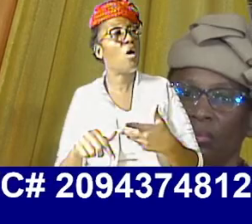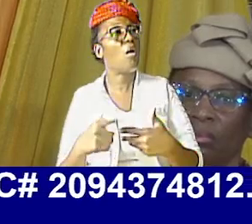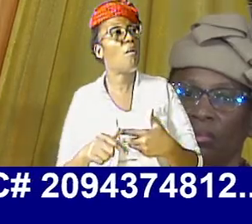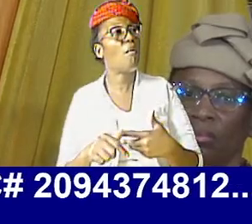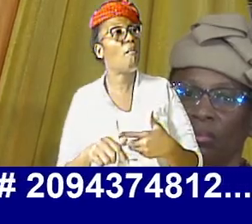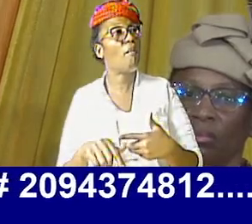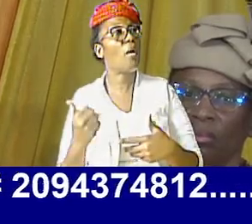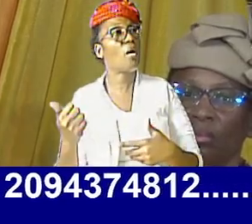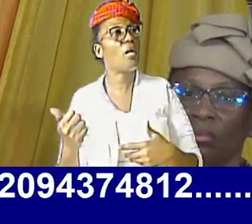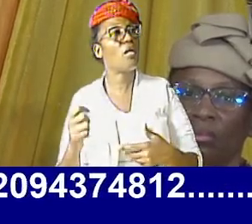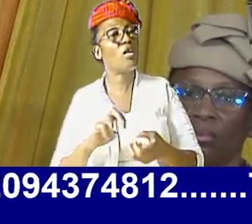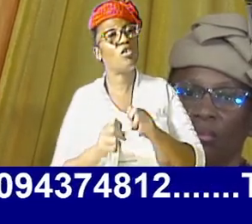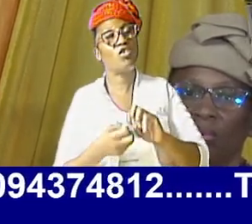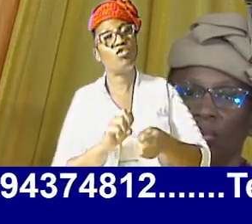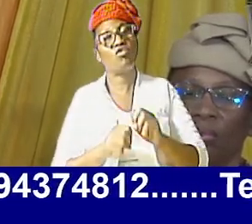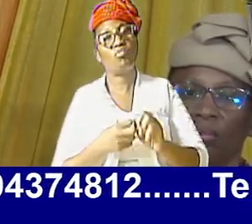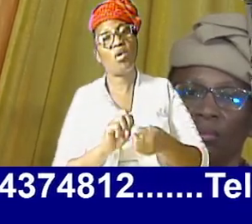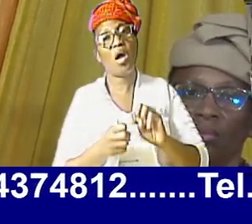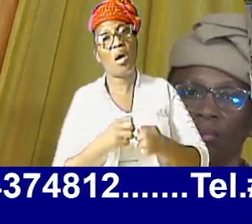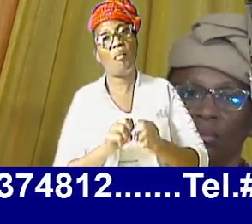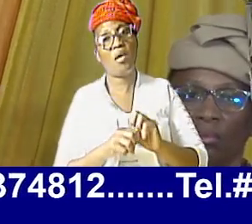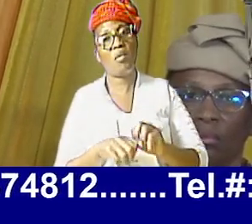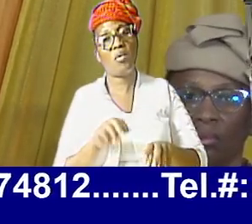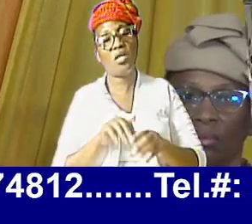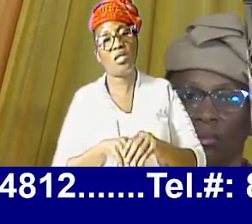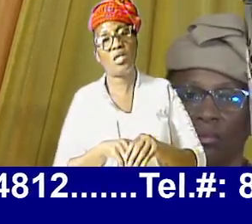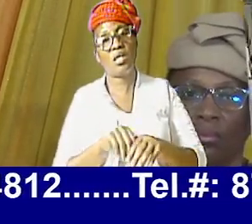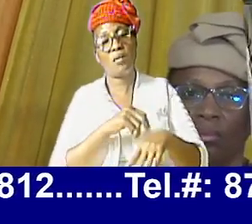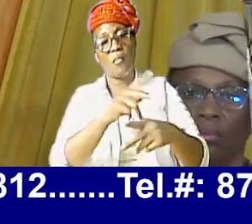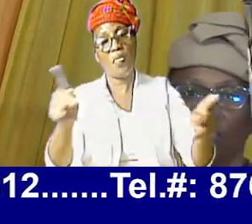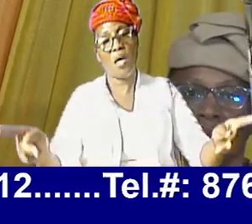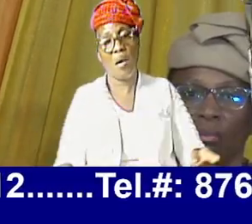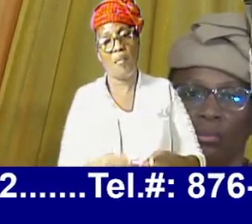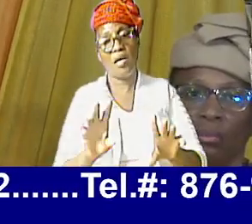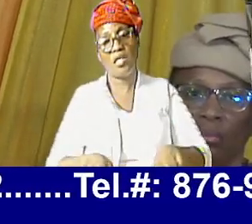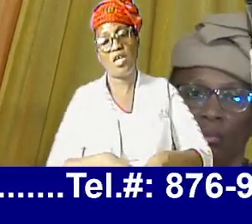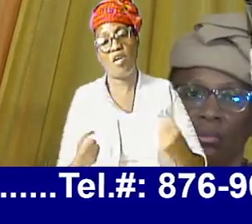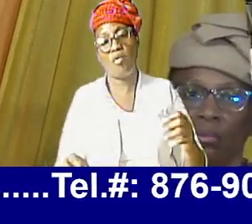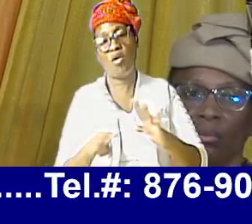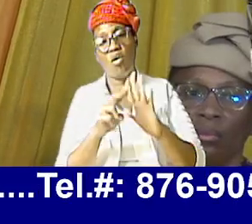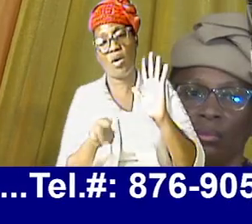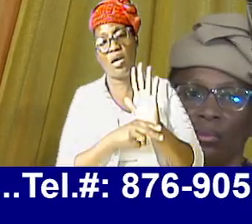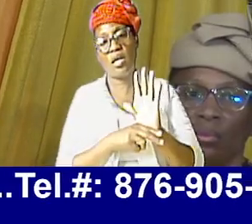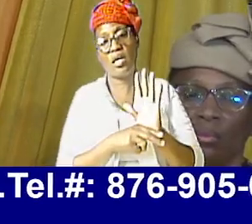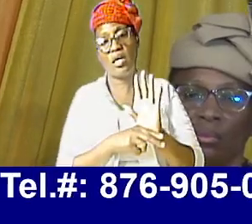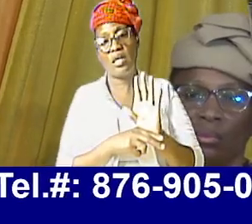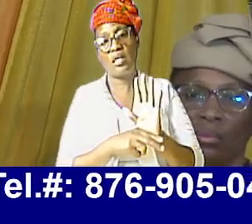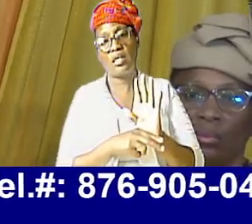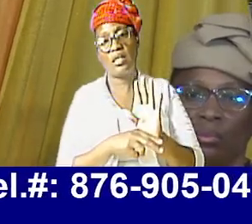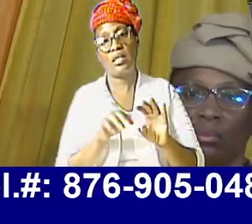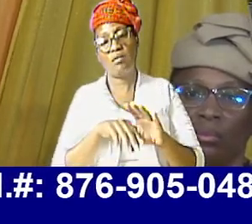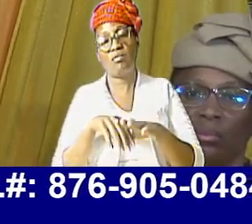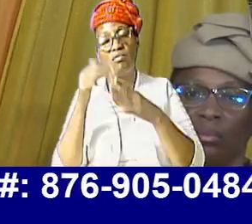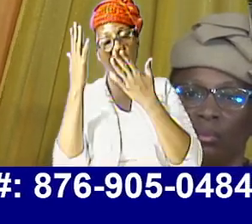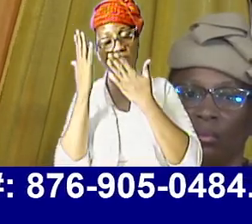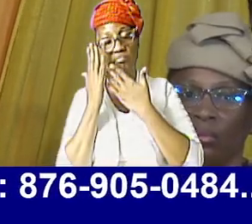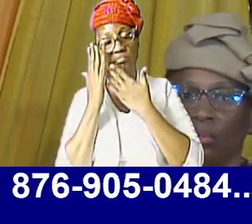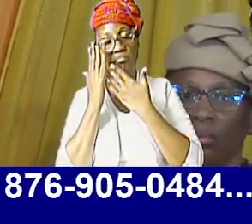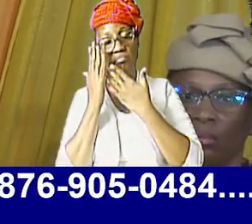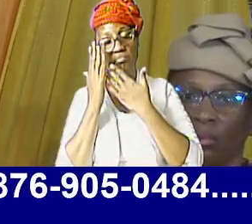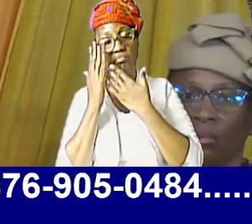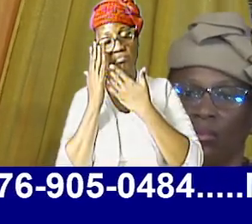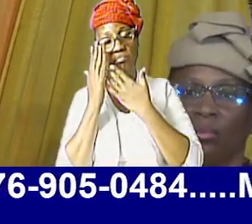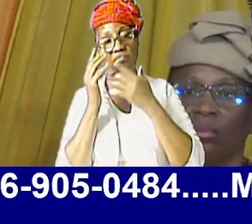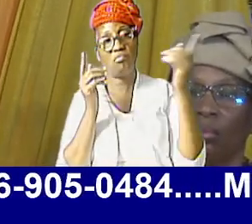trials and many other obstacles, I was in a place of brokenness. And in that state of brokenness, I